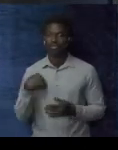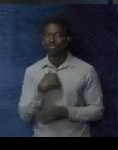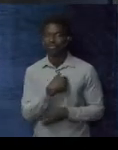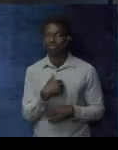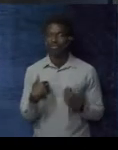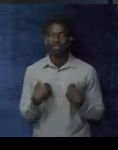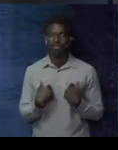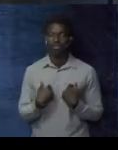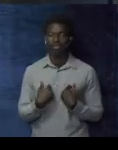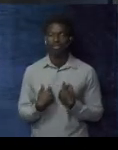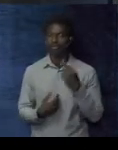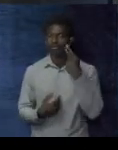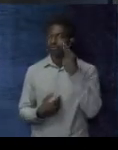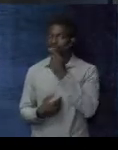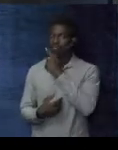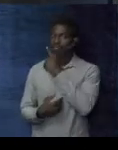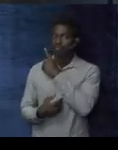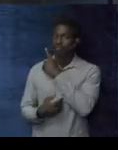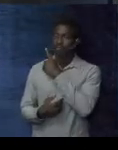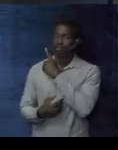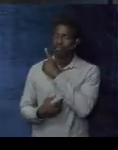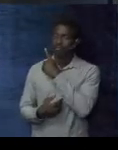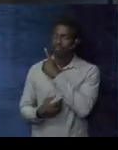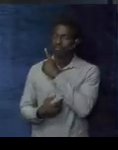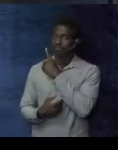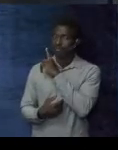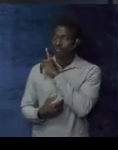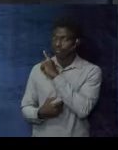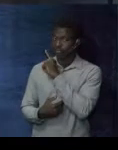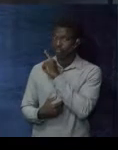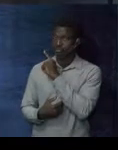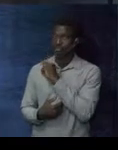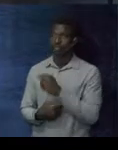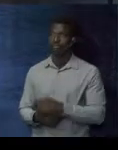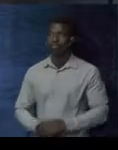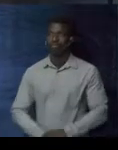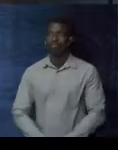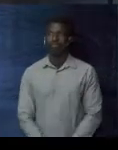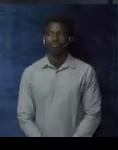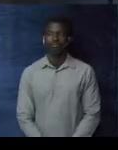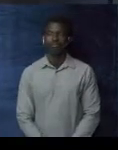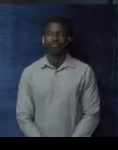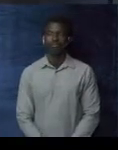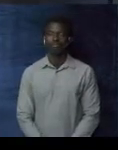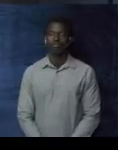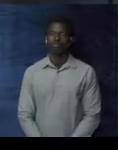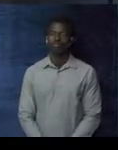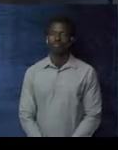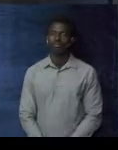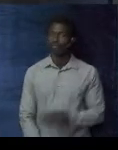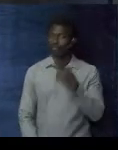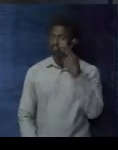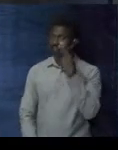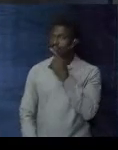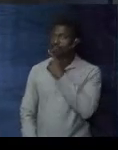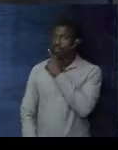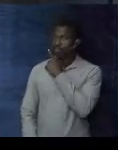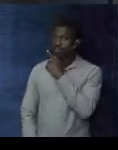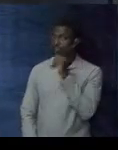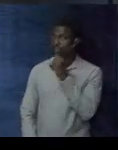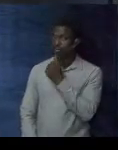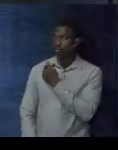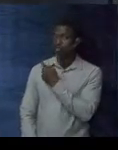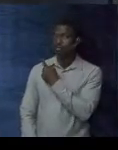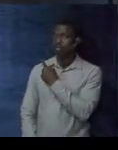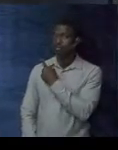Okay, so here we have one trapezoid here. Oh, you got that? And here